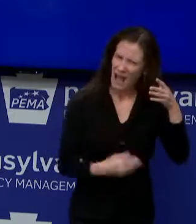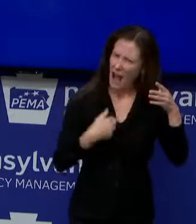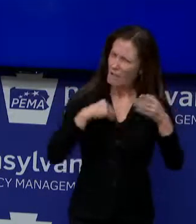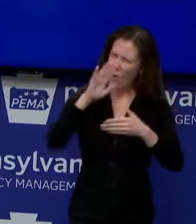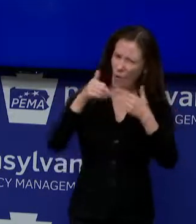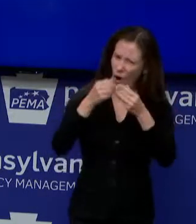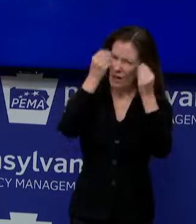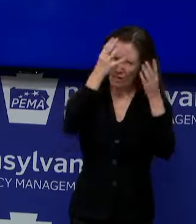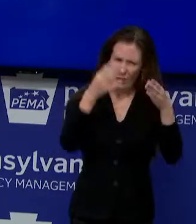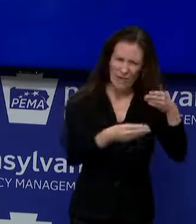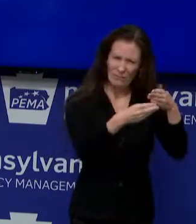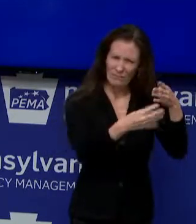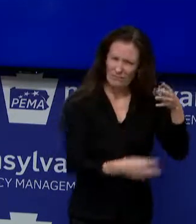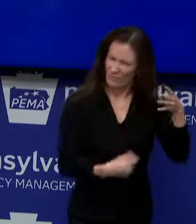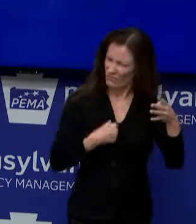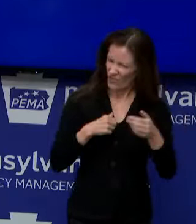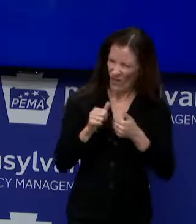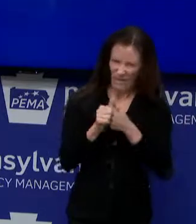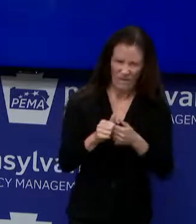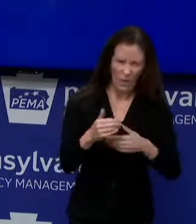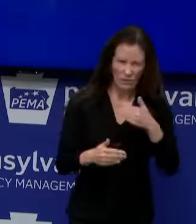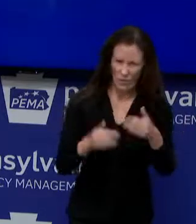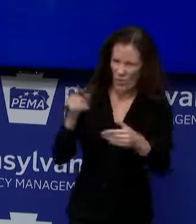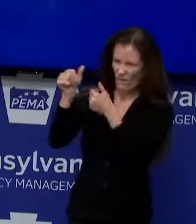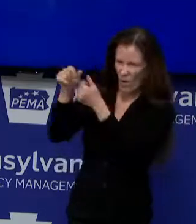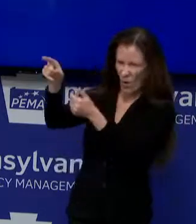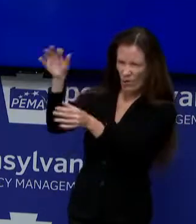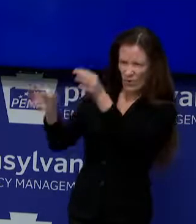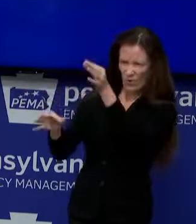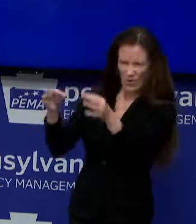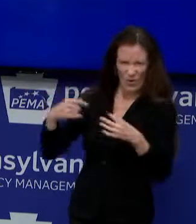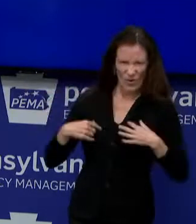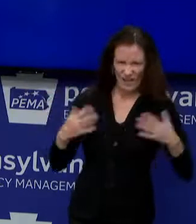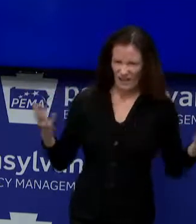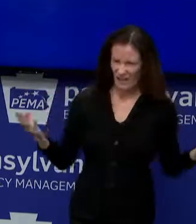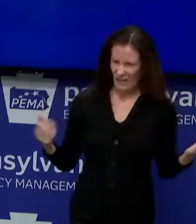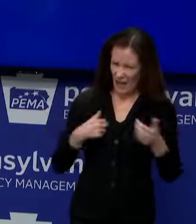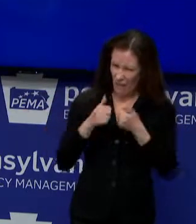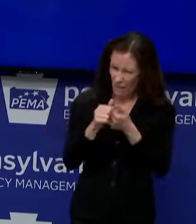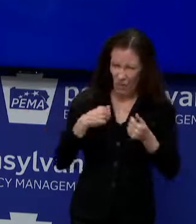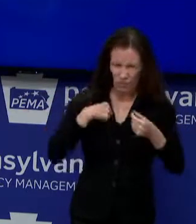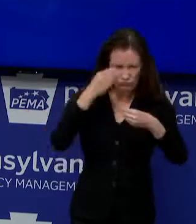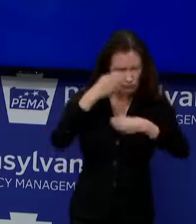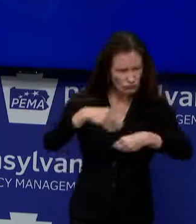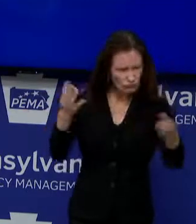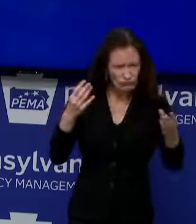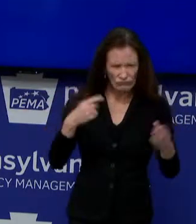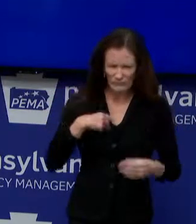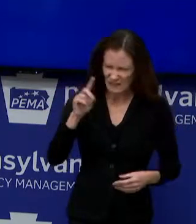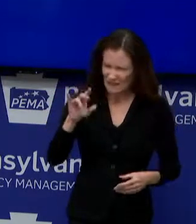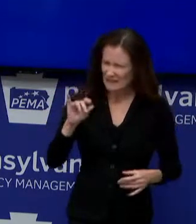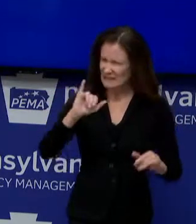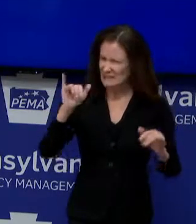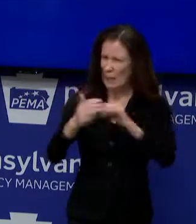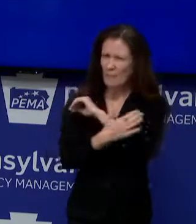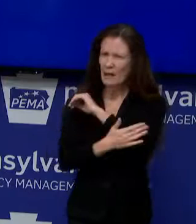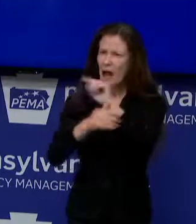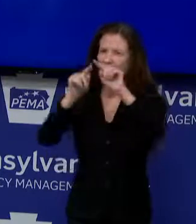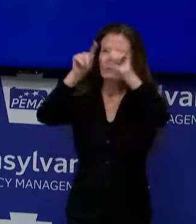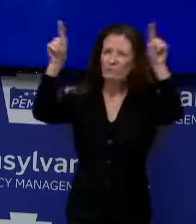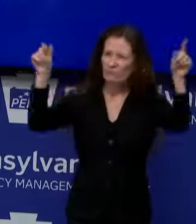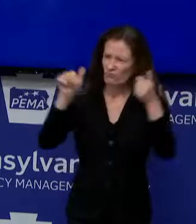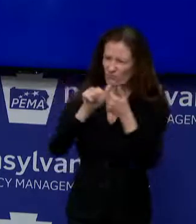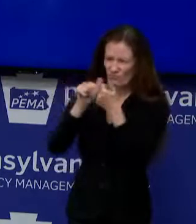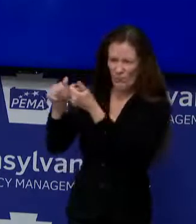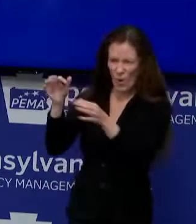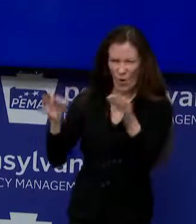based on those court decisions and provided that guidance to every single one of the counties on a uniform basis. The counties, all